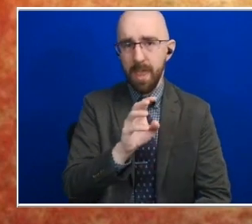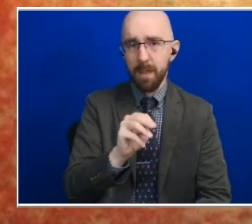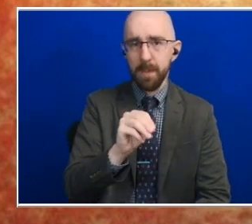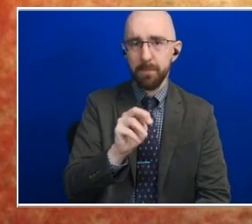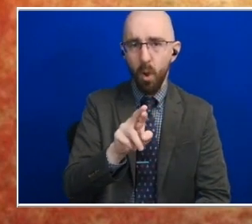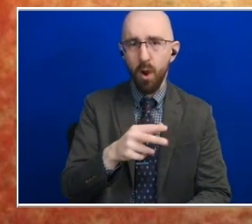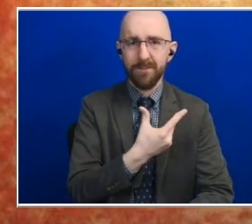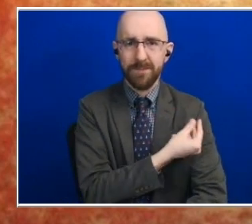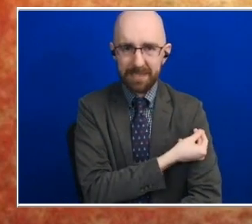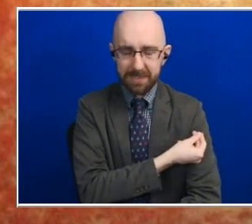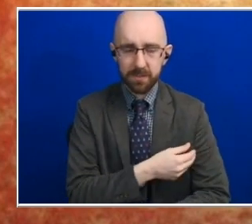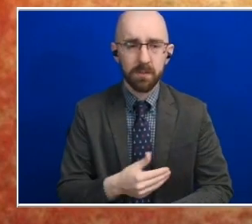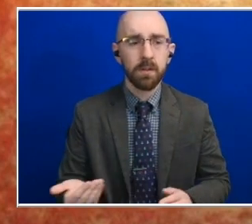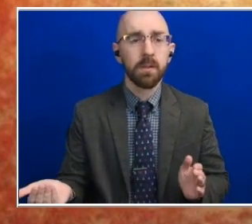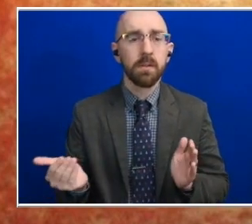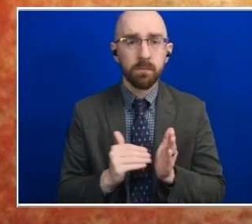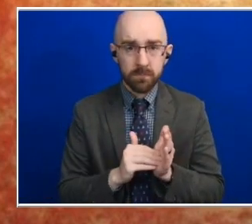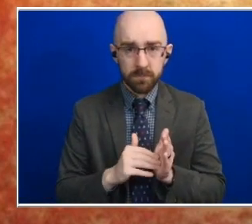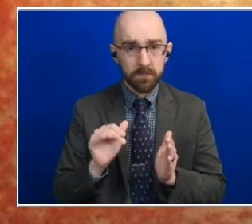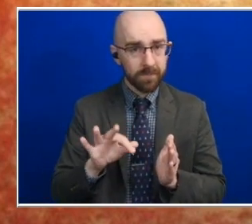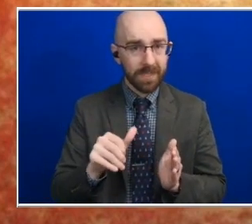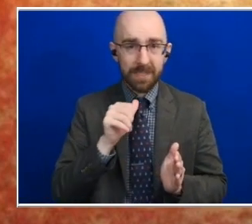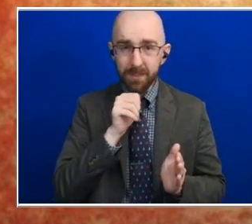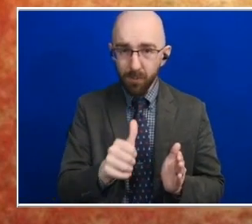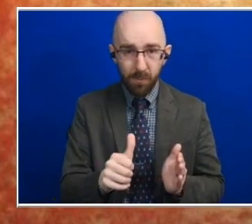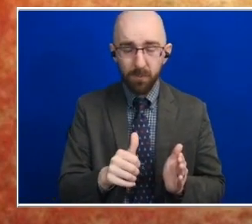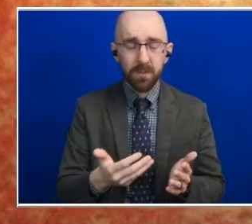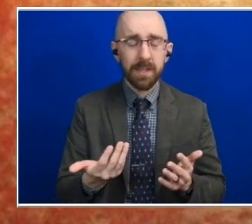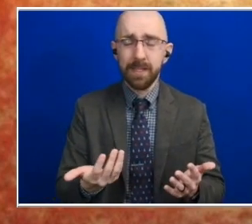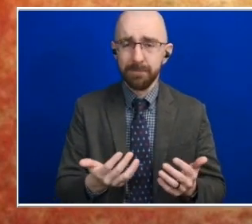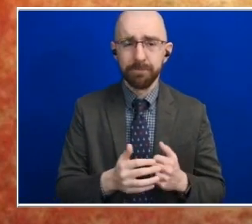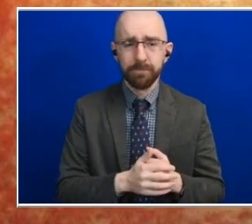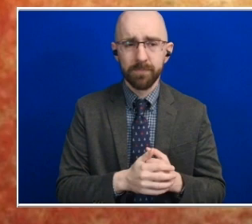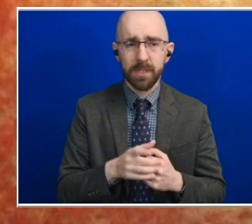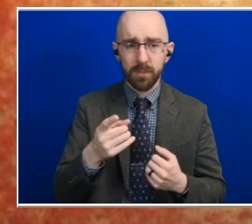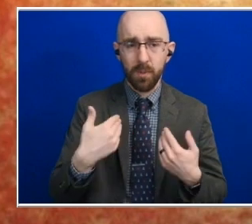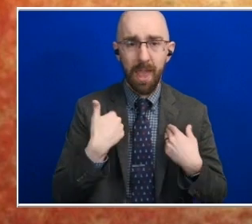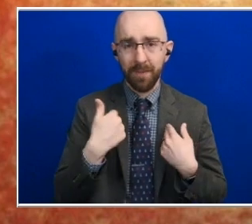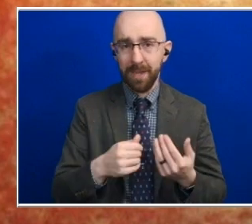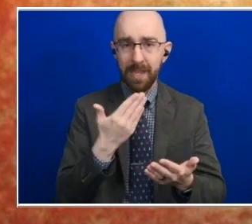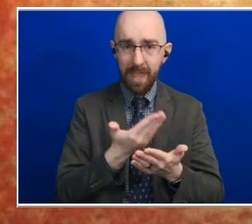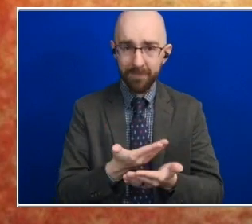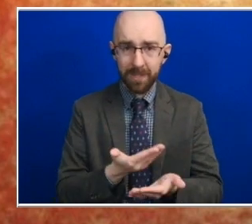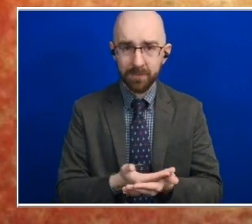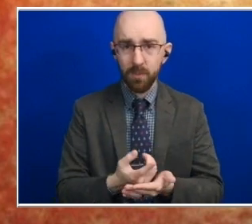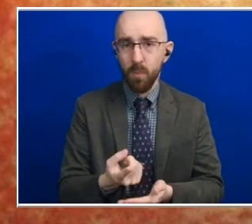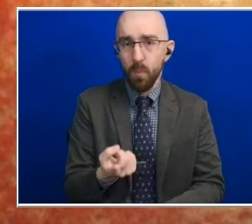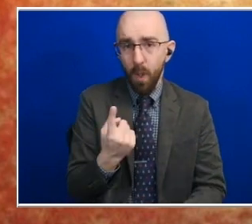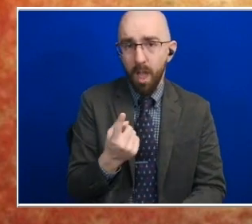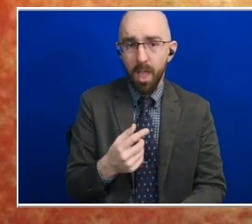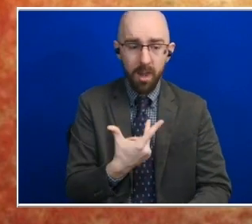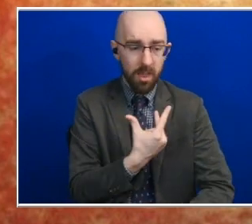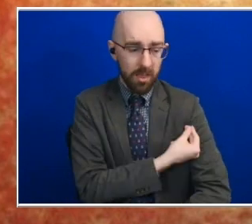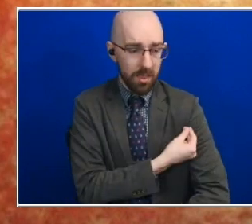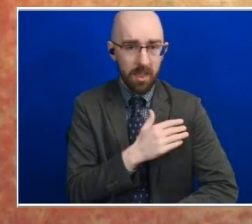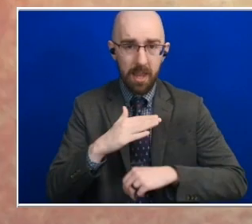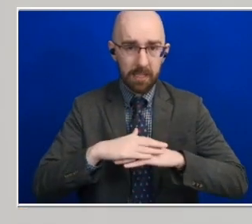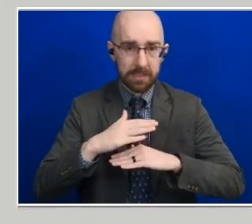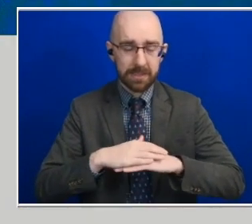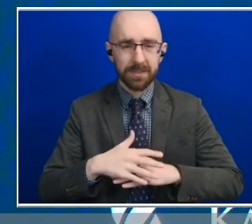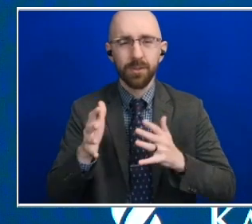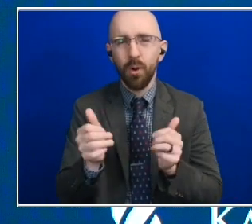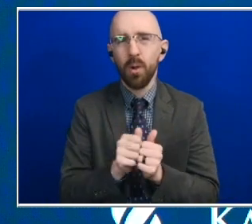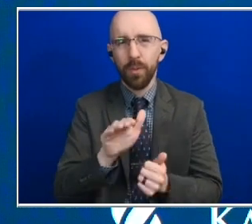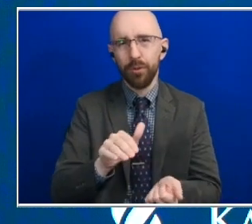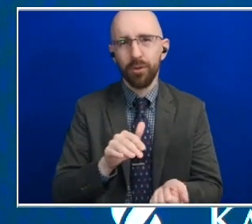then if you don't, do you have any evidence of 1 dose of vaccine? You need to speak with your medical provider.